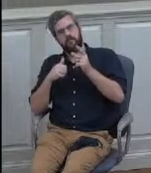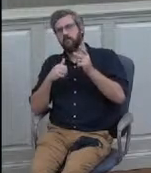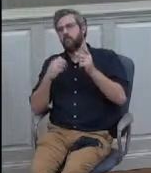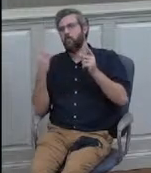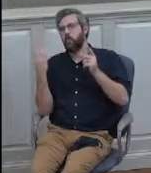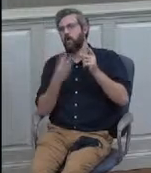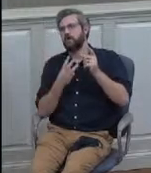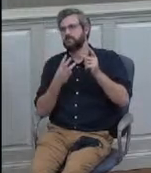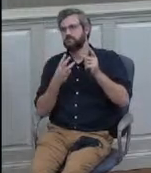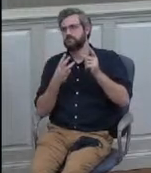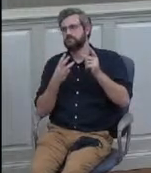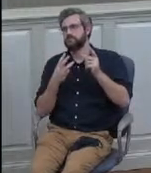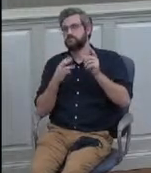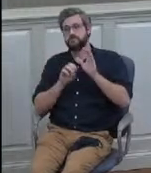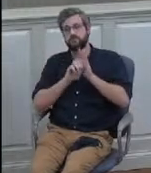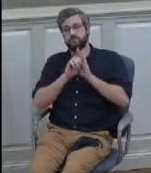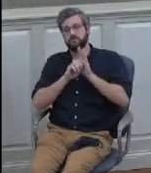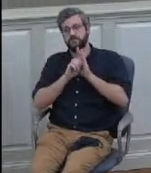so